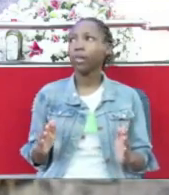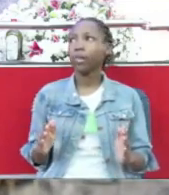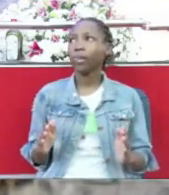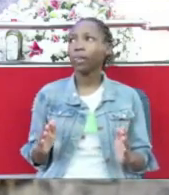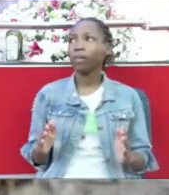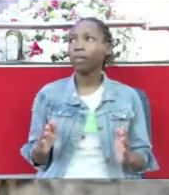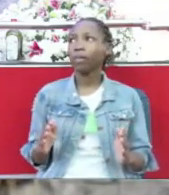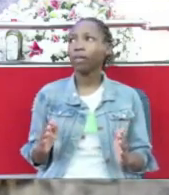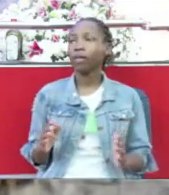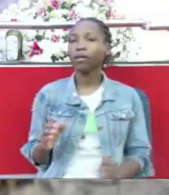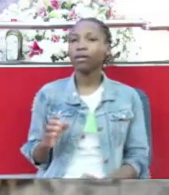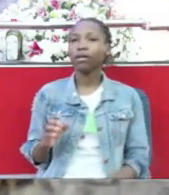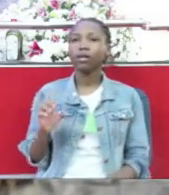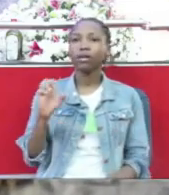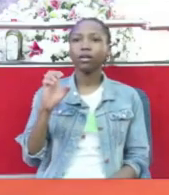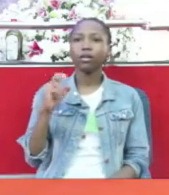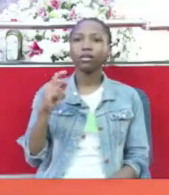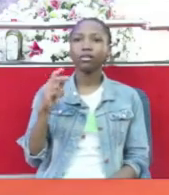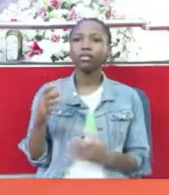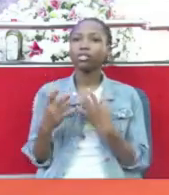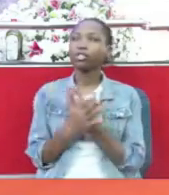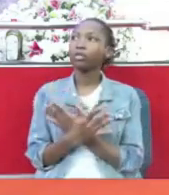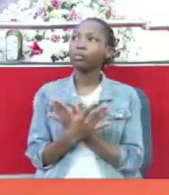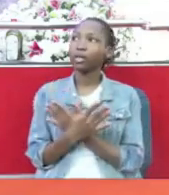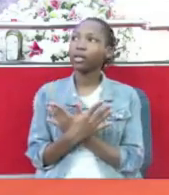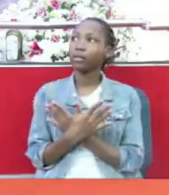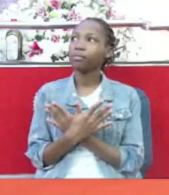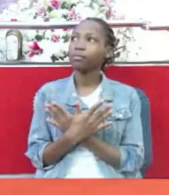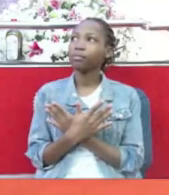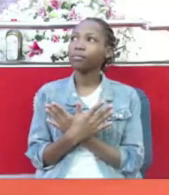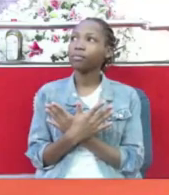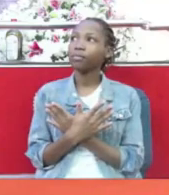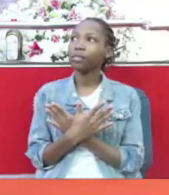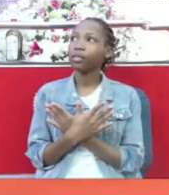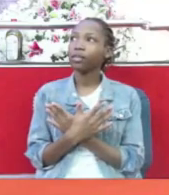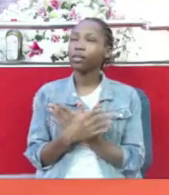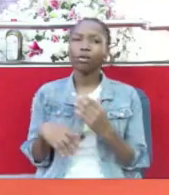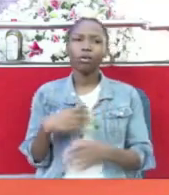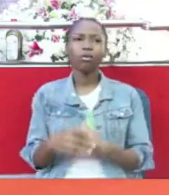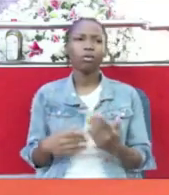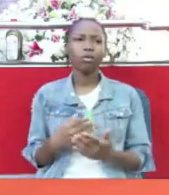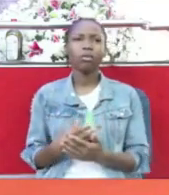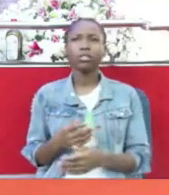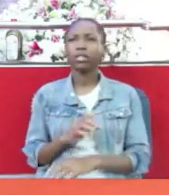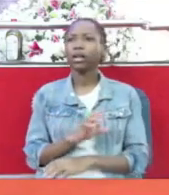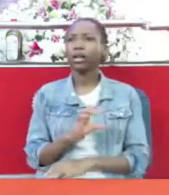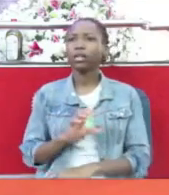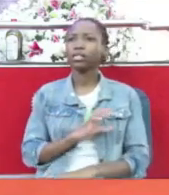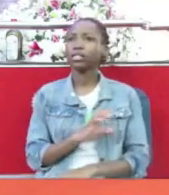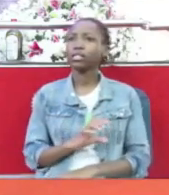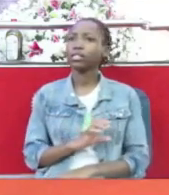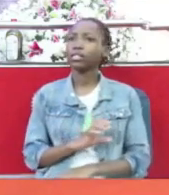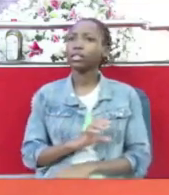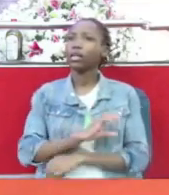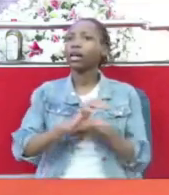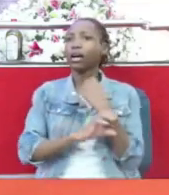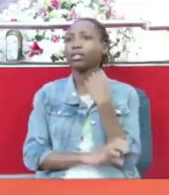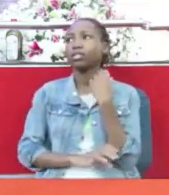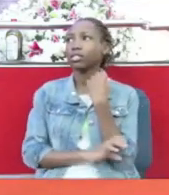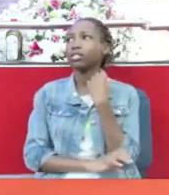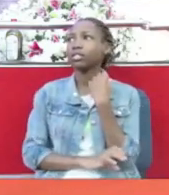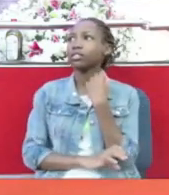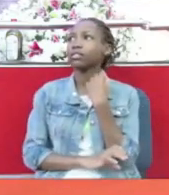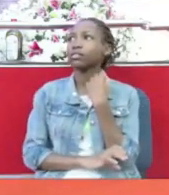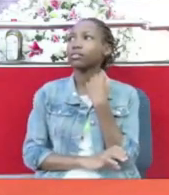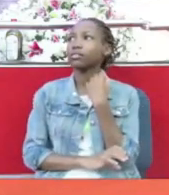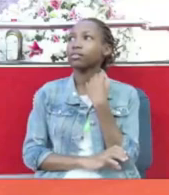Germany, UK, Netherlands, all these countries that massively sent missionaries. What did the gospel